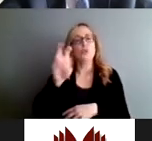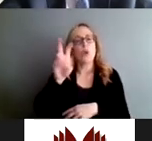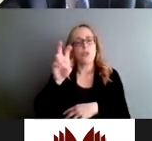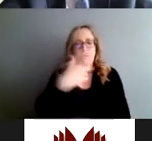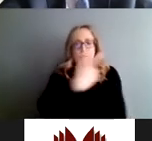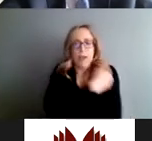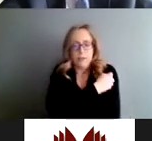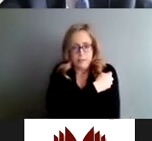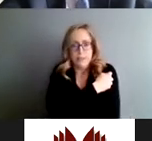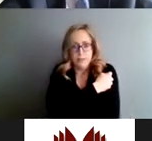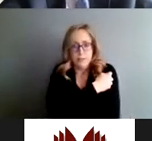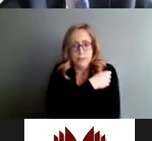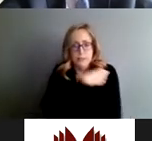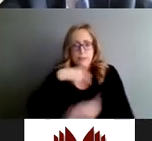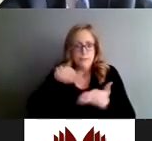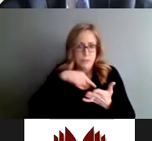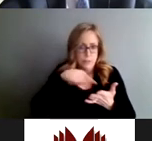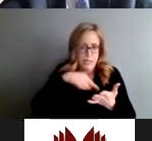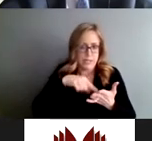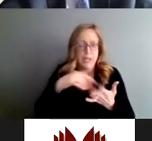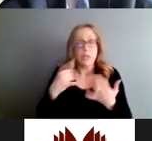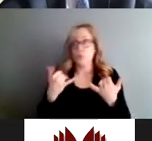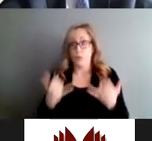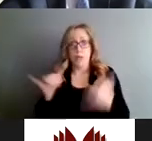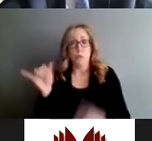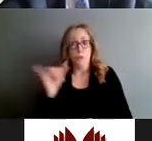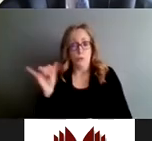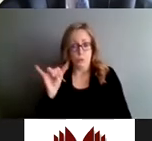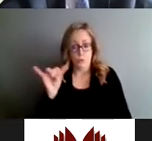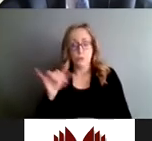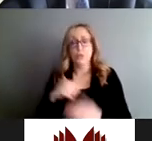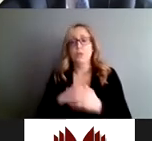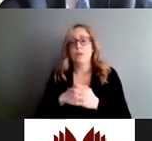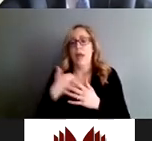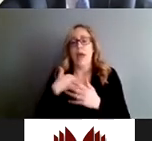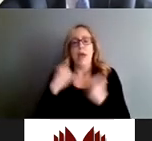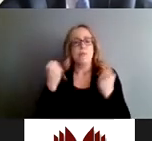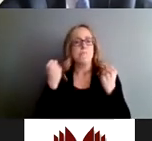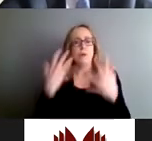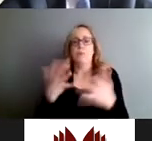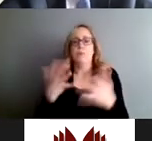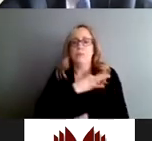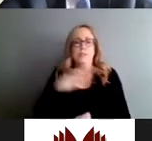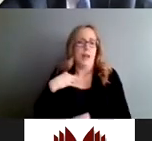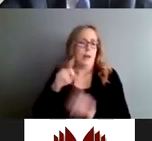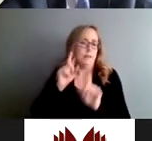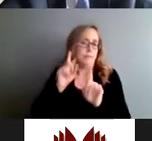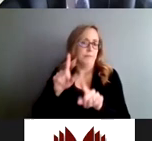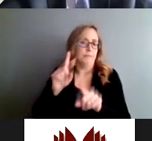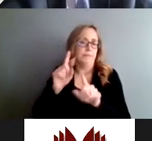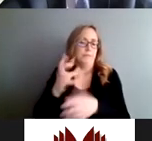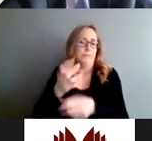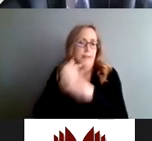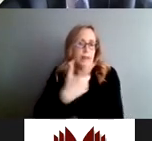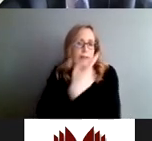vaccines this week, and today as well. There have been multiple employees who are getting vaccines